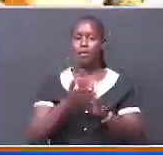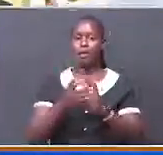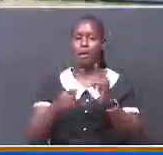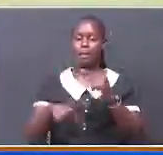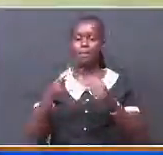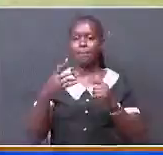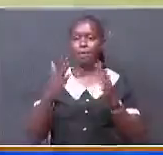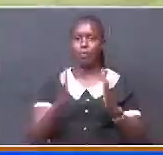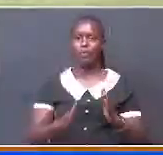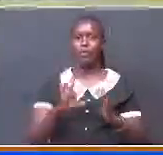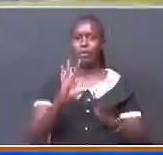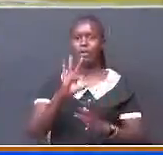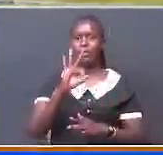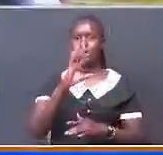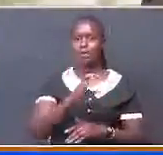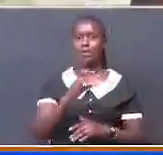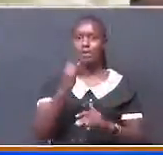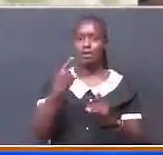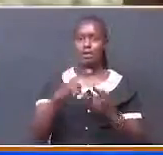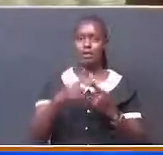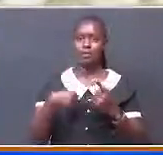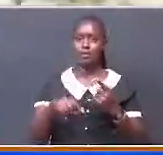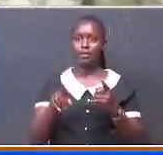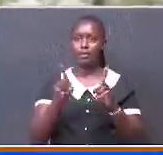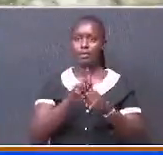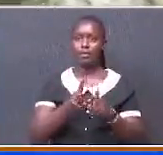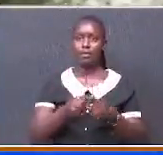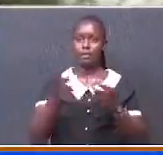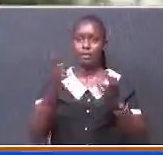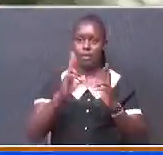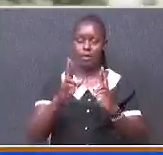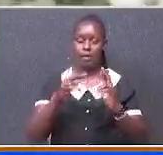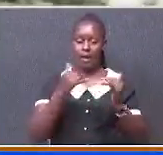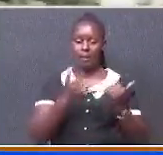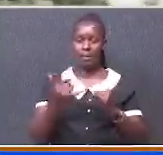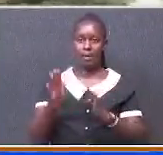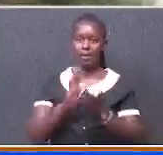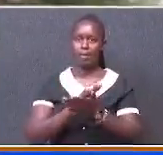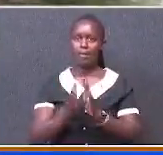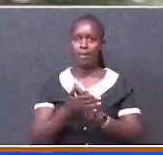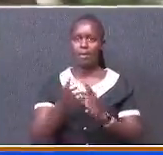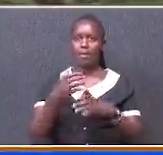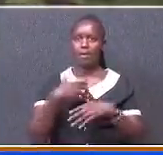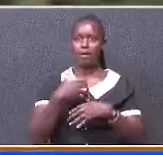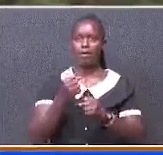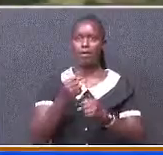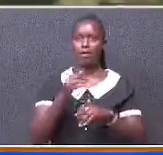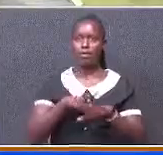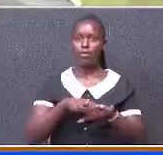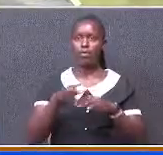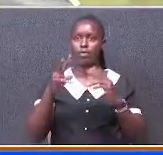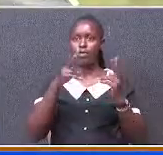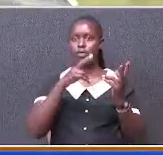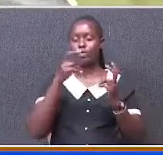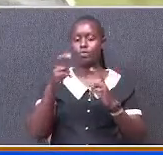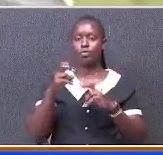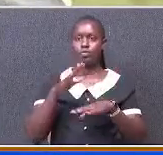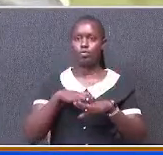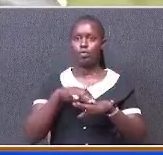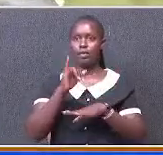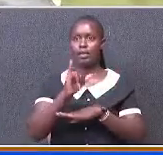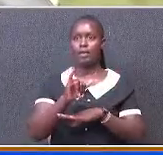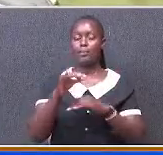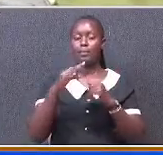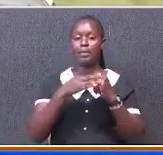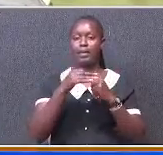Tusker FC, on the other hand, is upbeat and daring to go as the player remains confident on matters of that. Now,